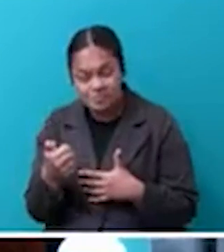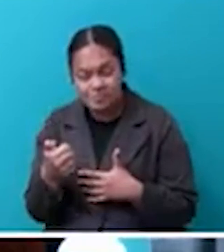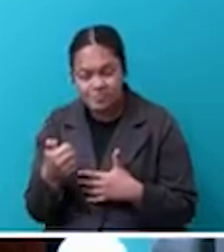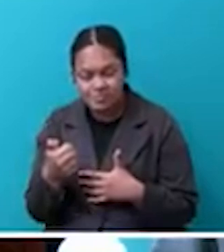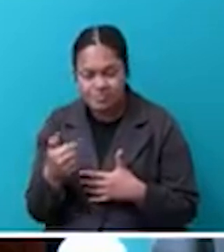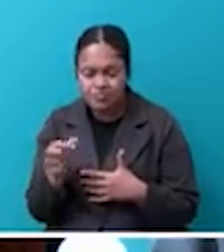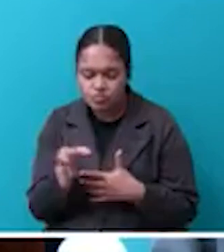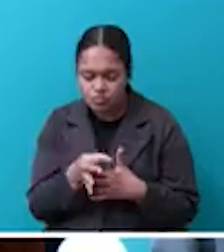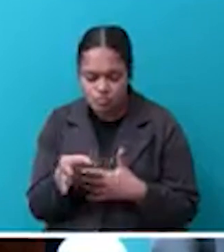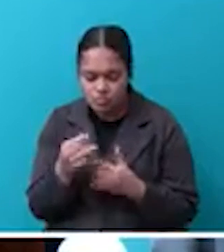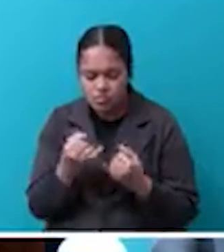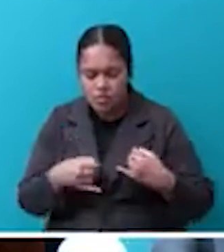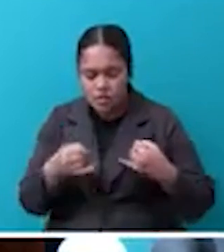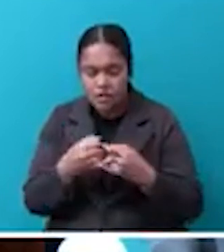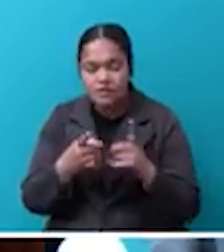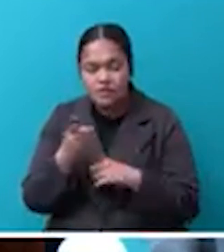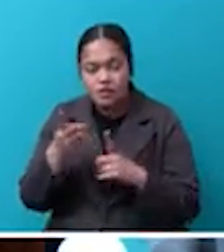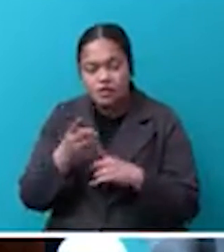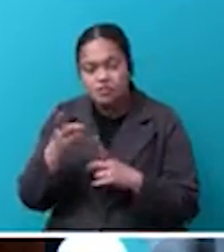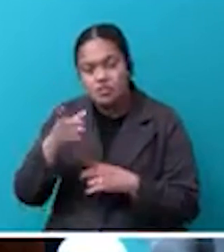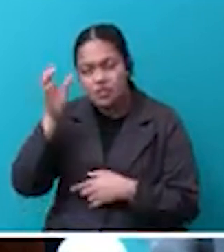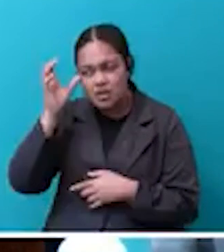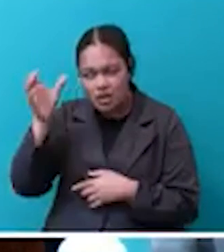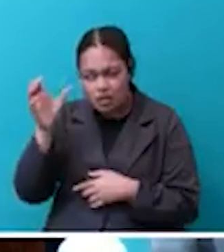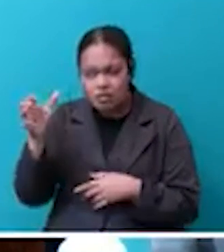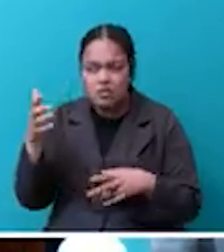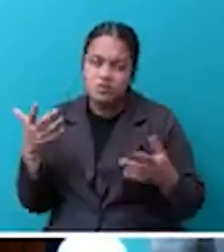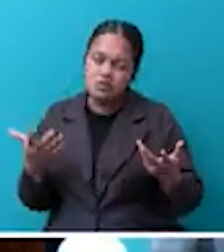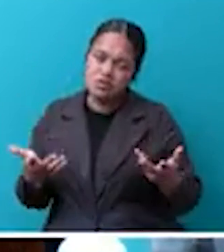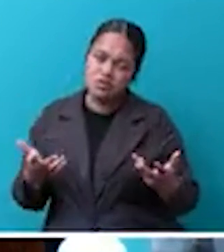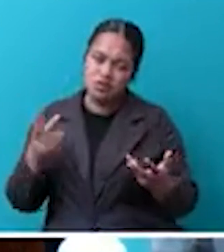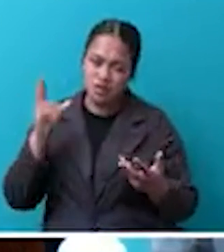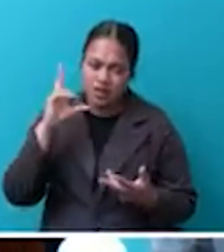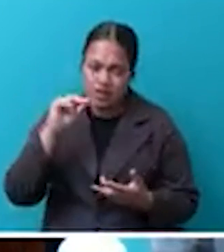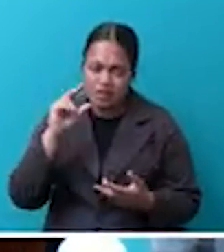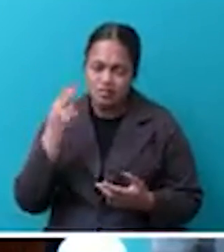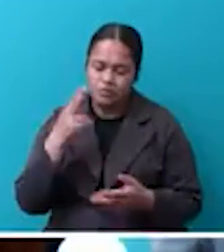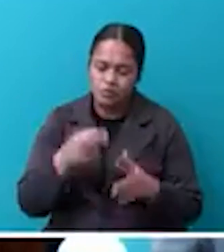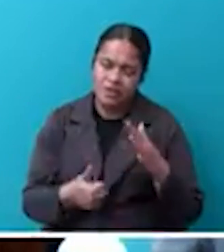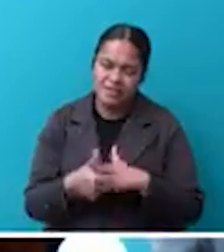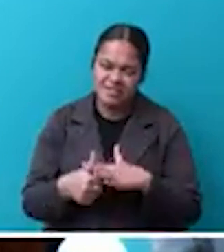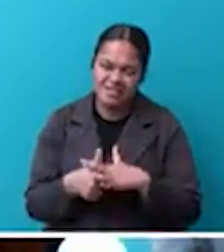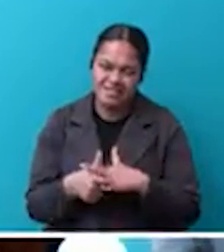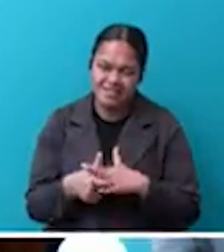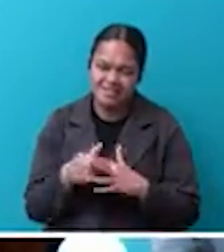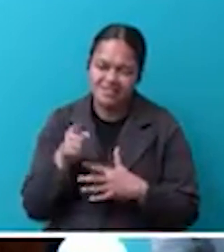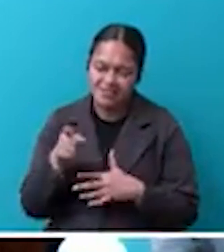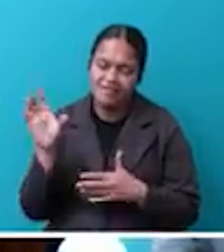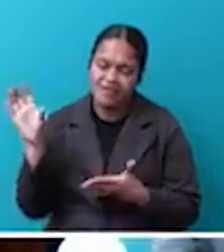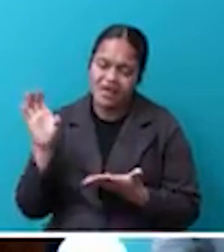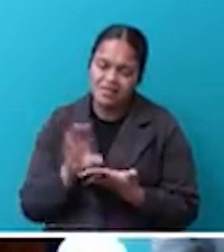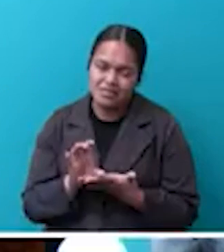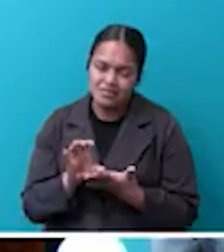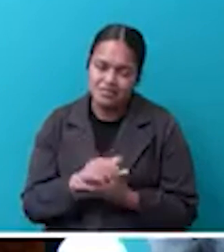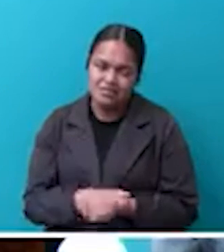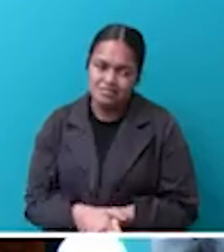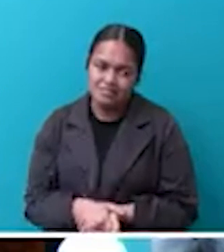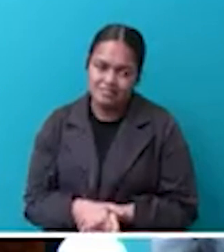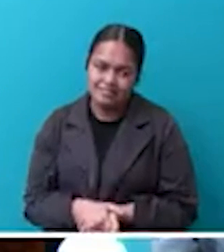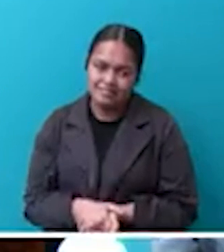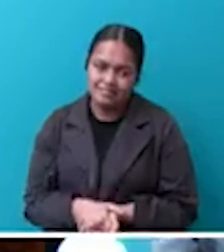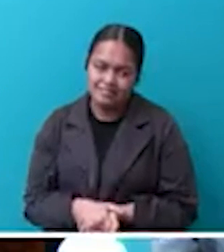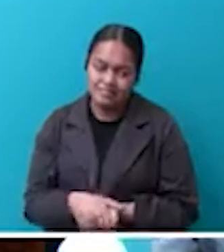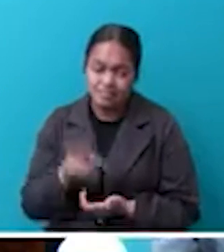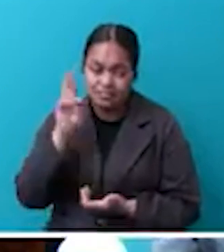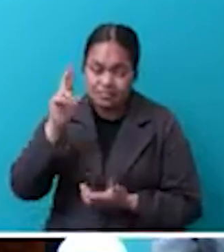small island developing states would be able to access some of those funding.